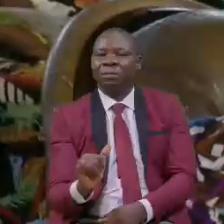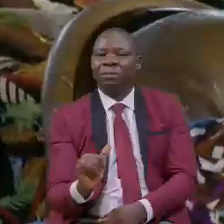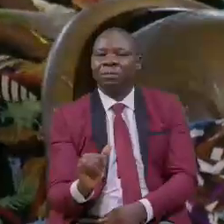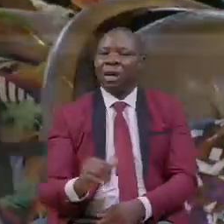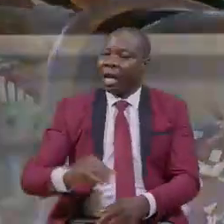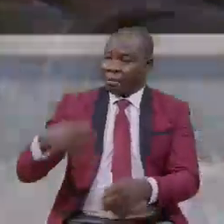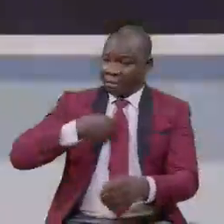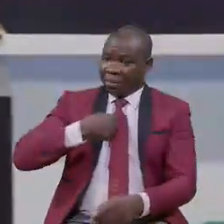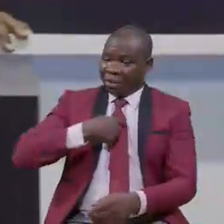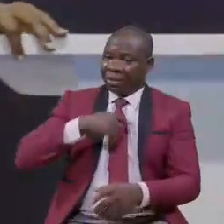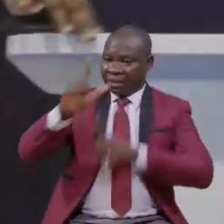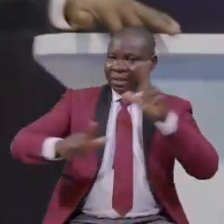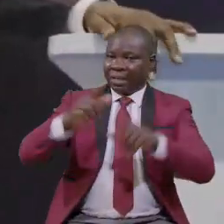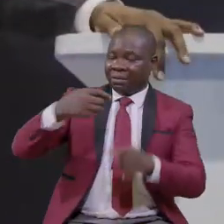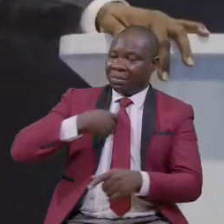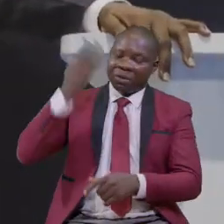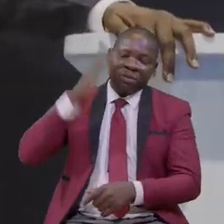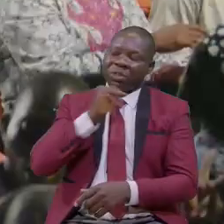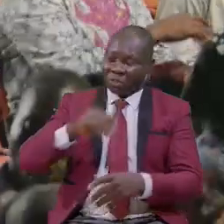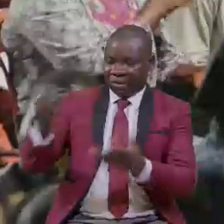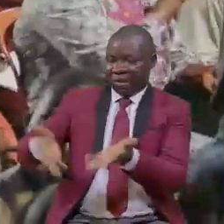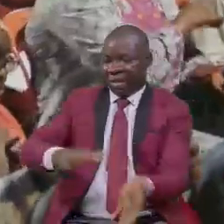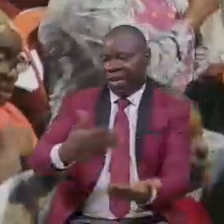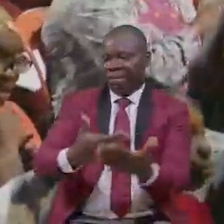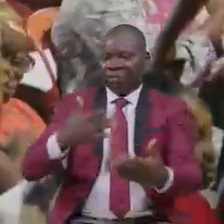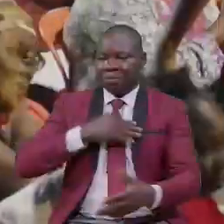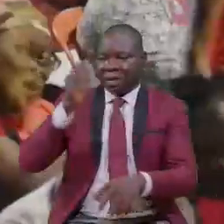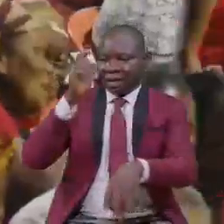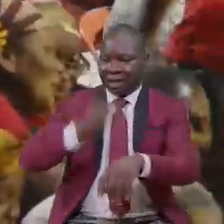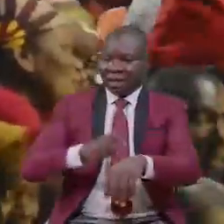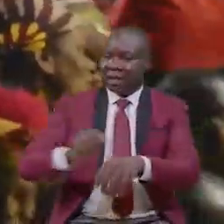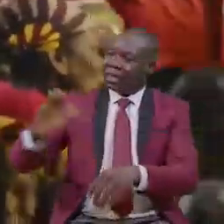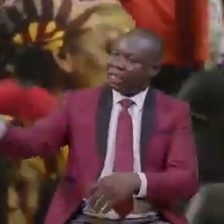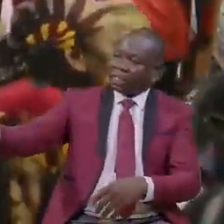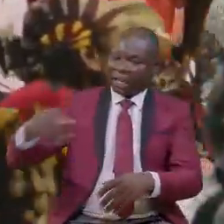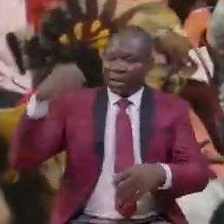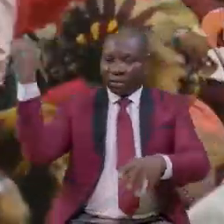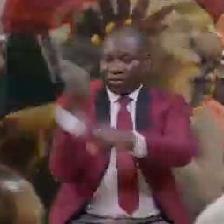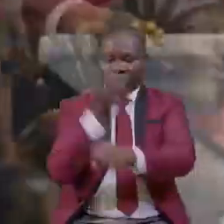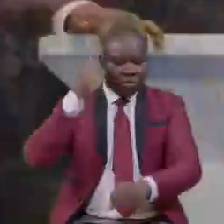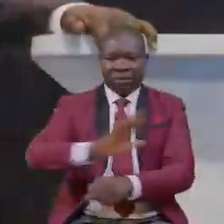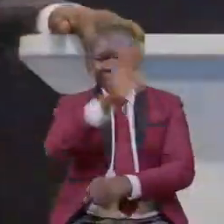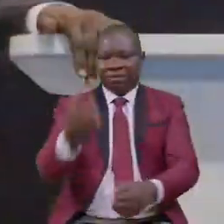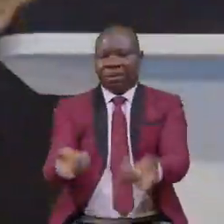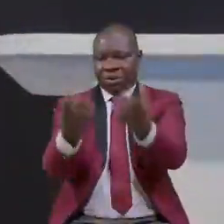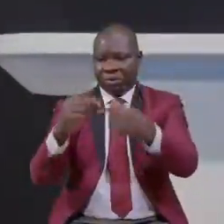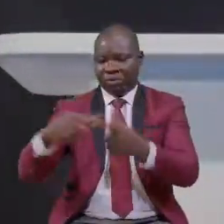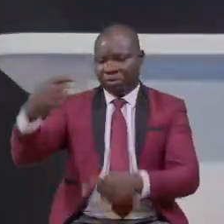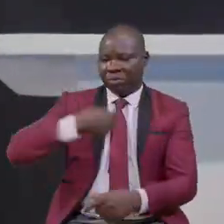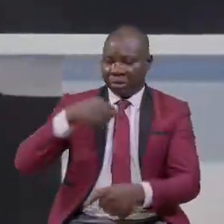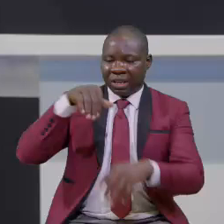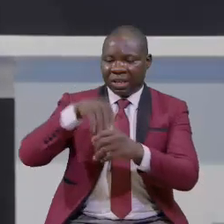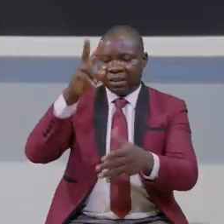Tell them, their stone will never get to me. The stone will never get you. Look at verse 8.